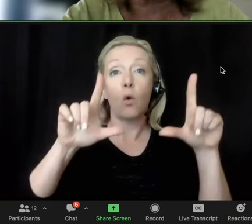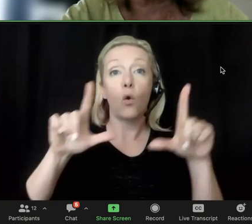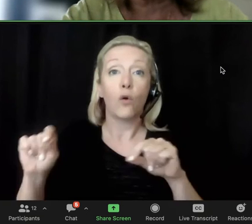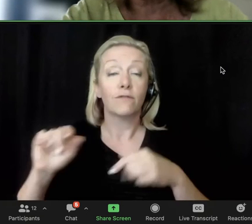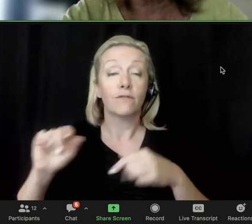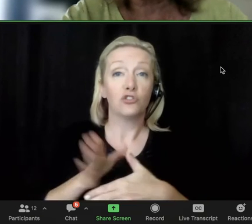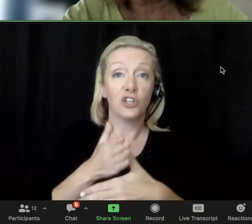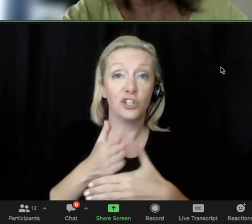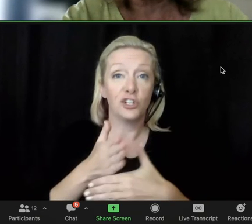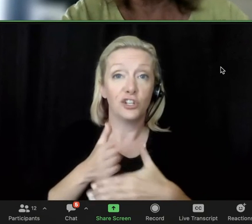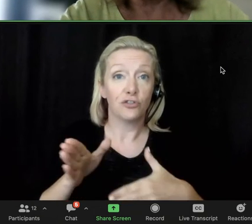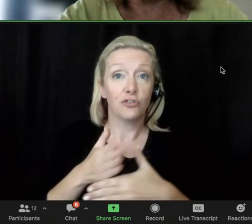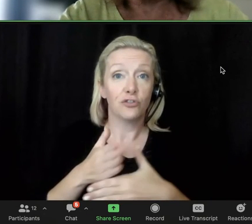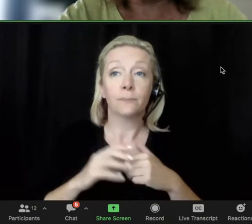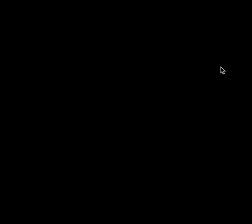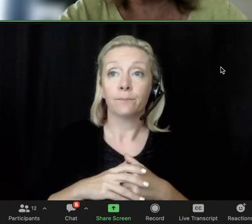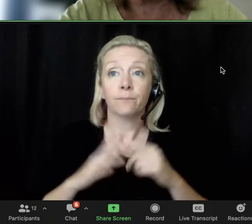right now.